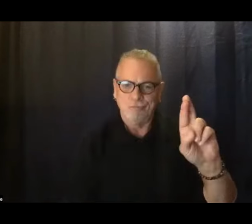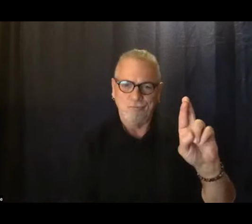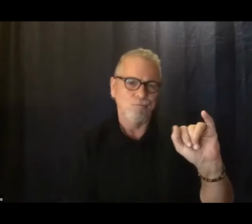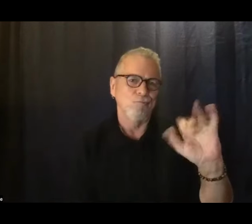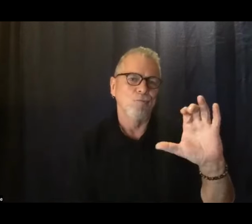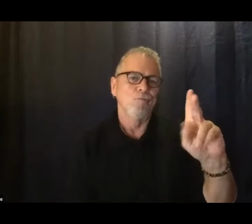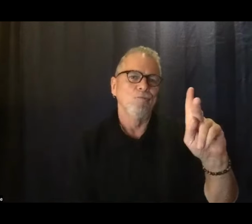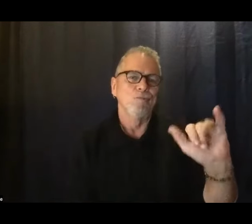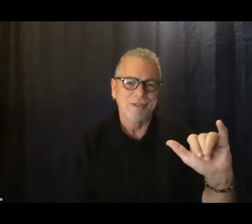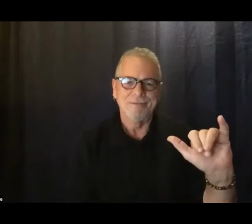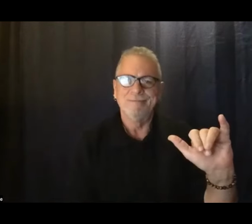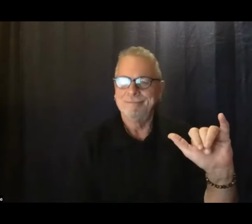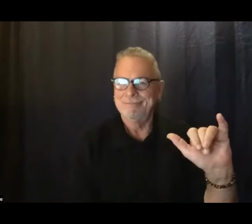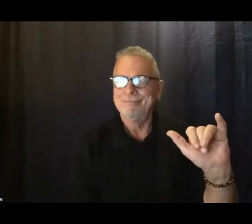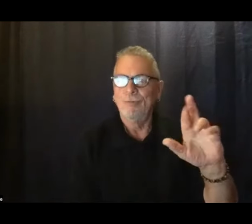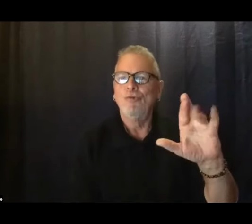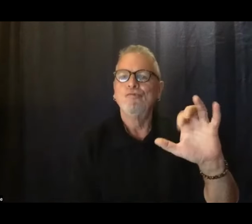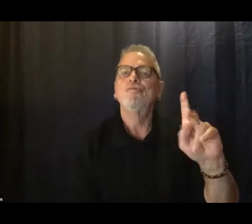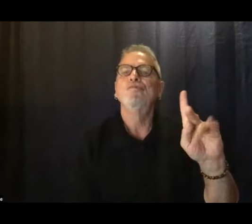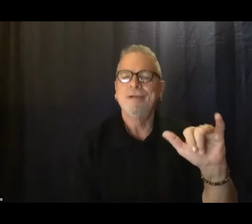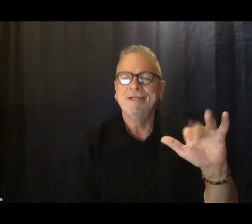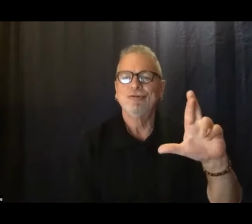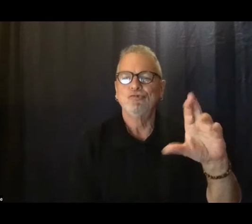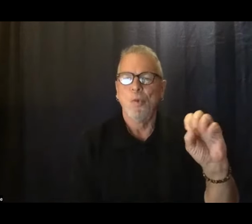Richard, but I prefer to go by Ricky.